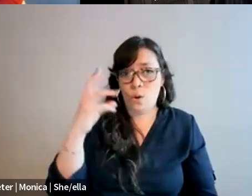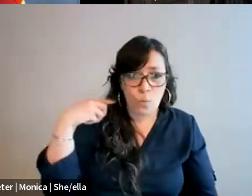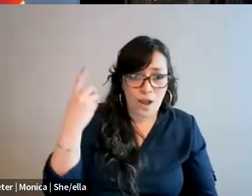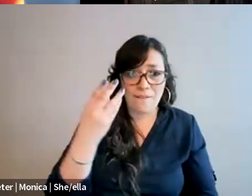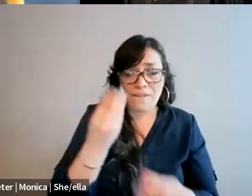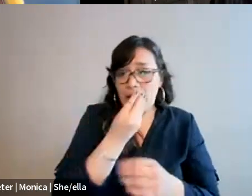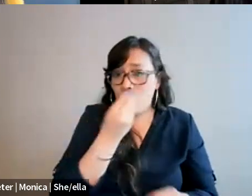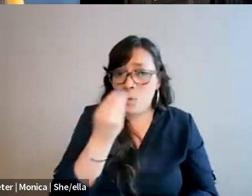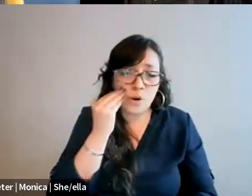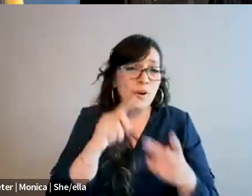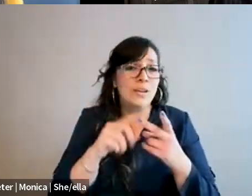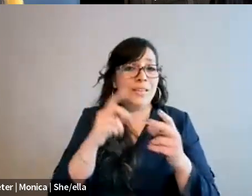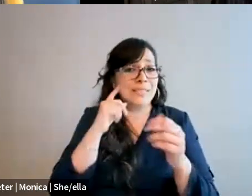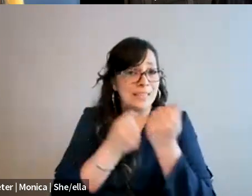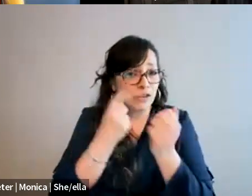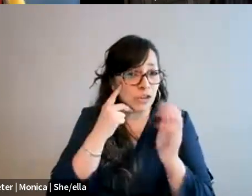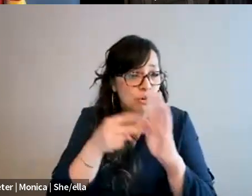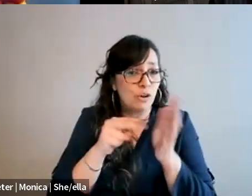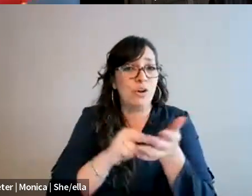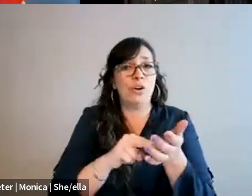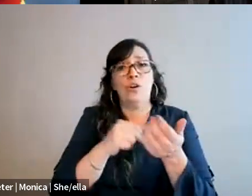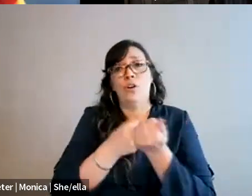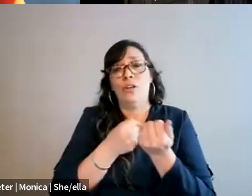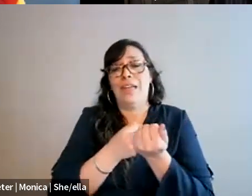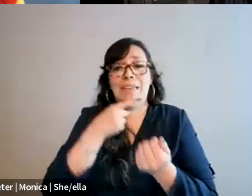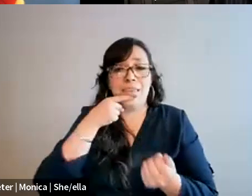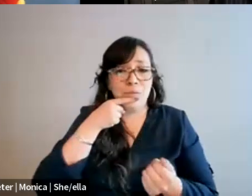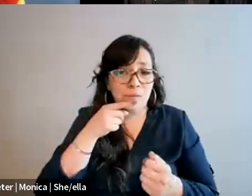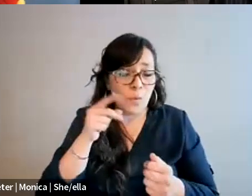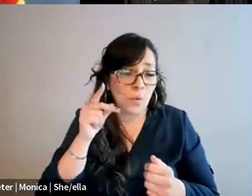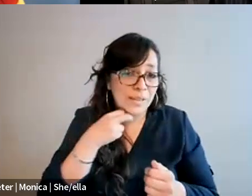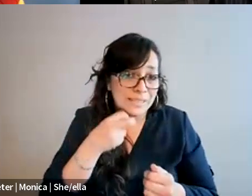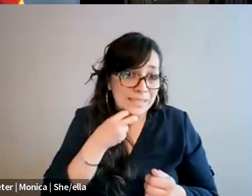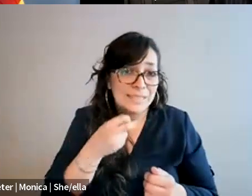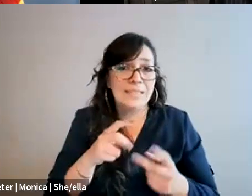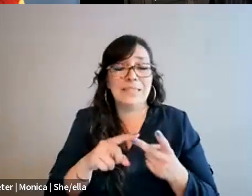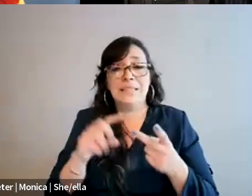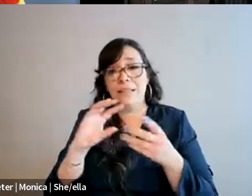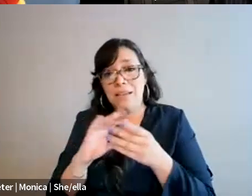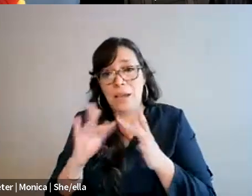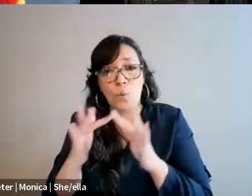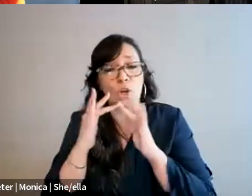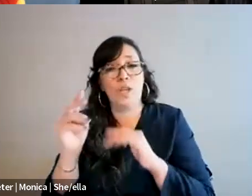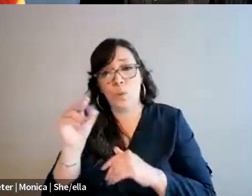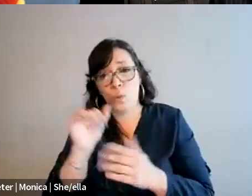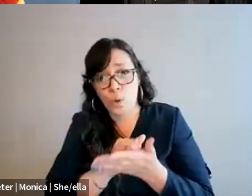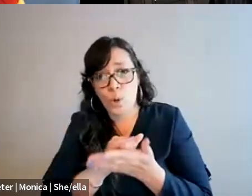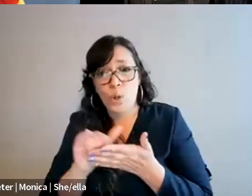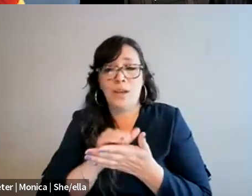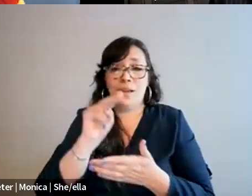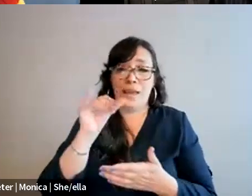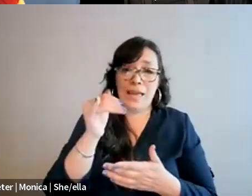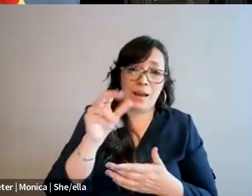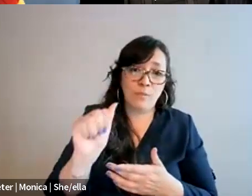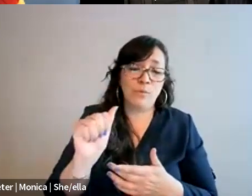Support and Alternatives to Suicide and Hearing Voices Network. And there's advocacy organizations in New York like NIAPRS. And I know some of you are